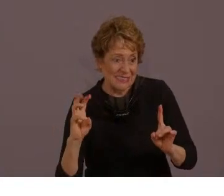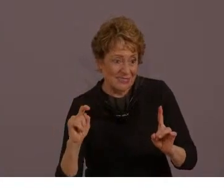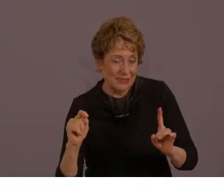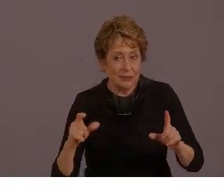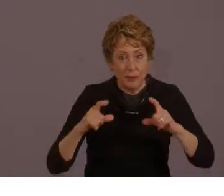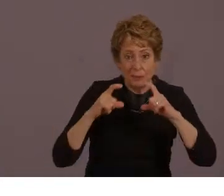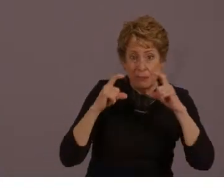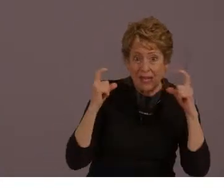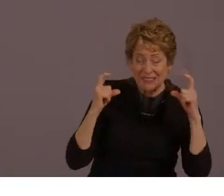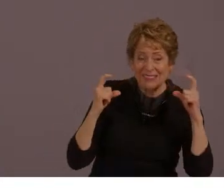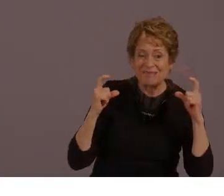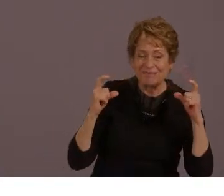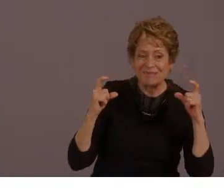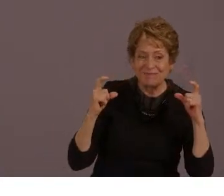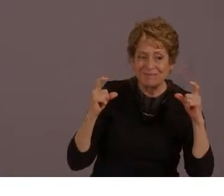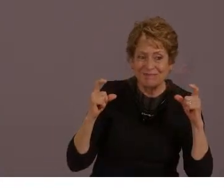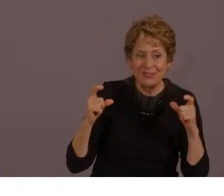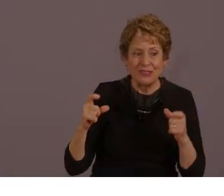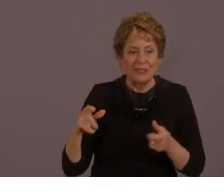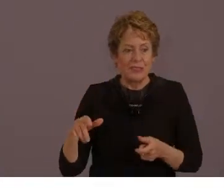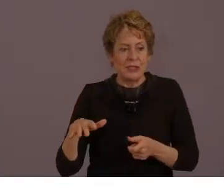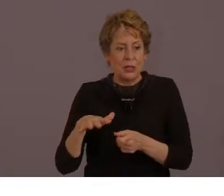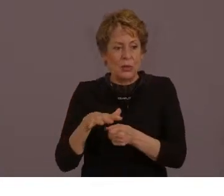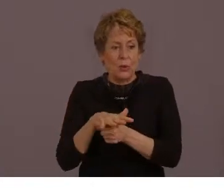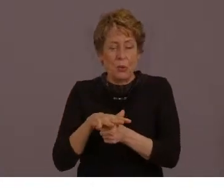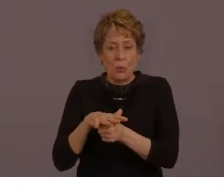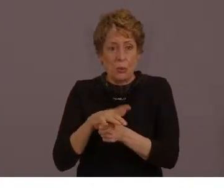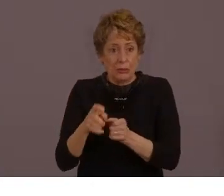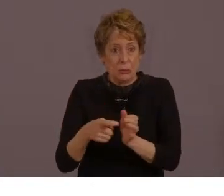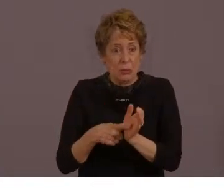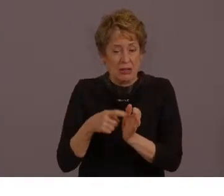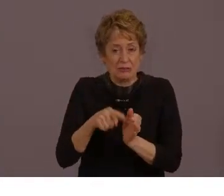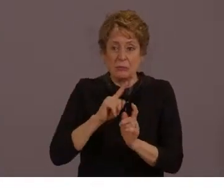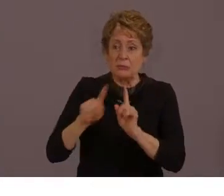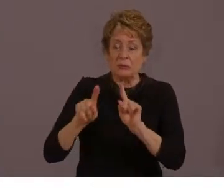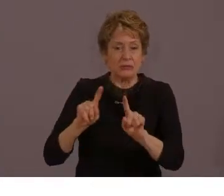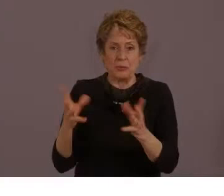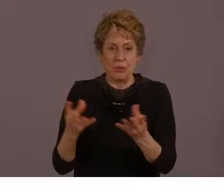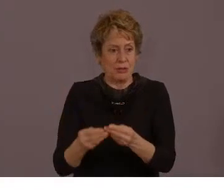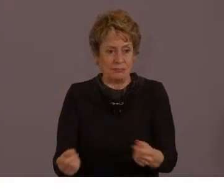So we still do encourage people to wear masks, especially if you